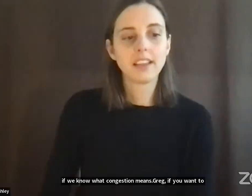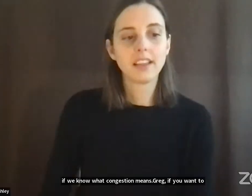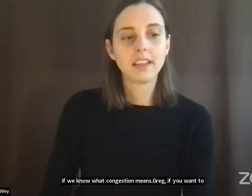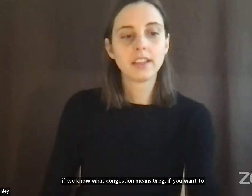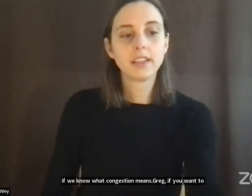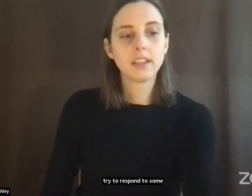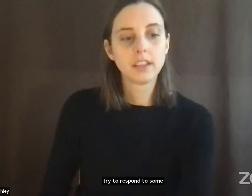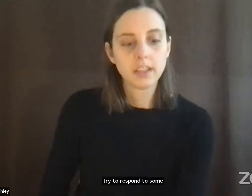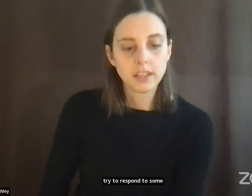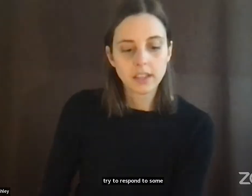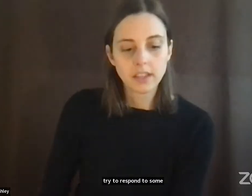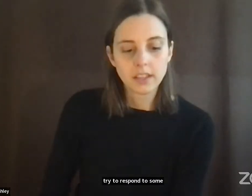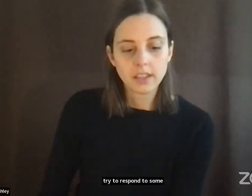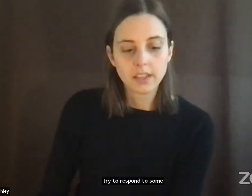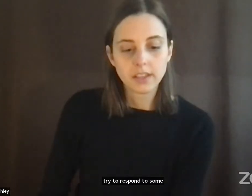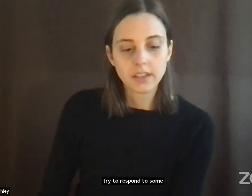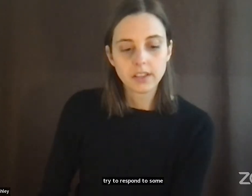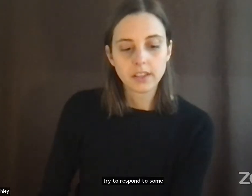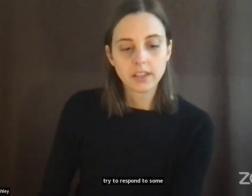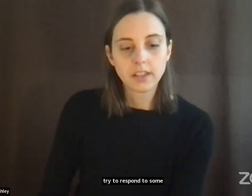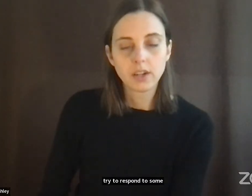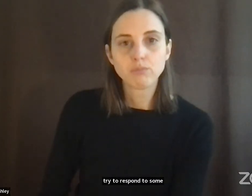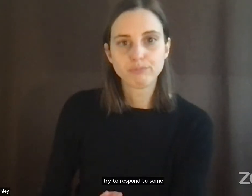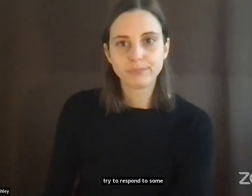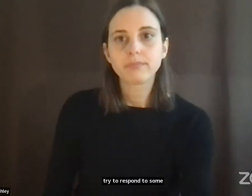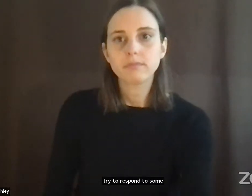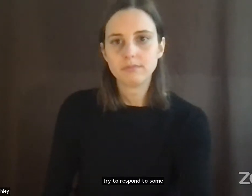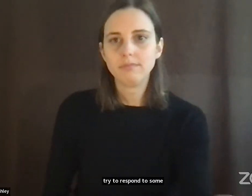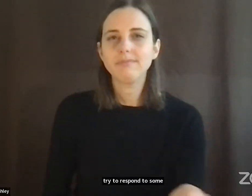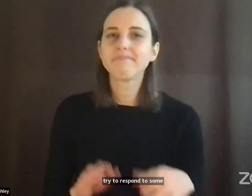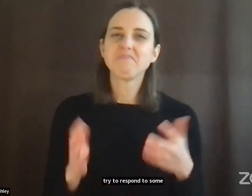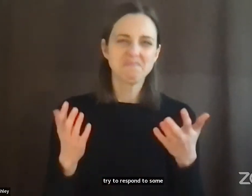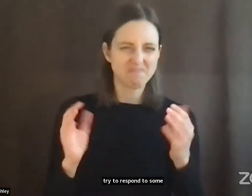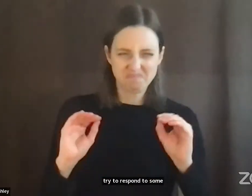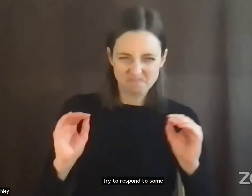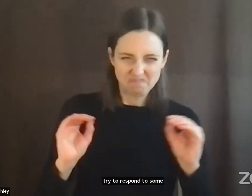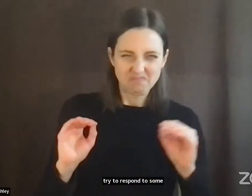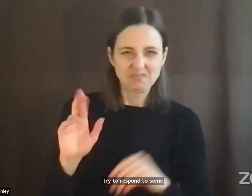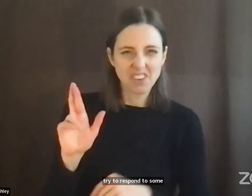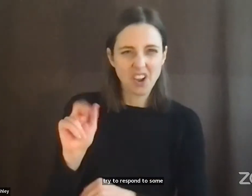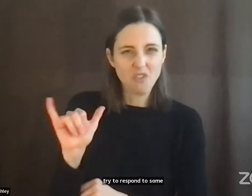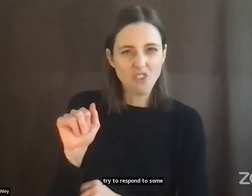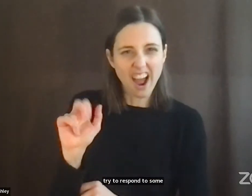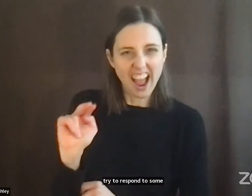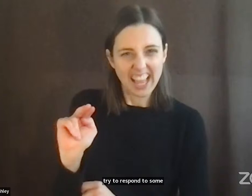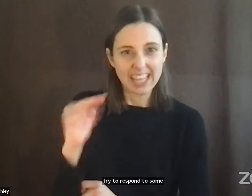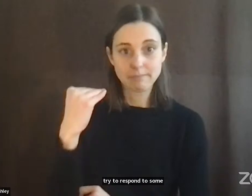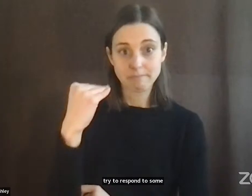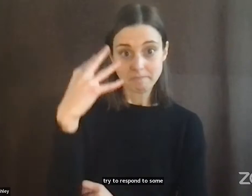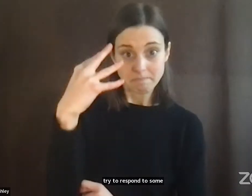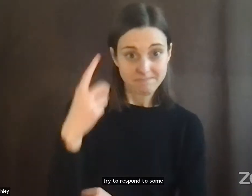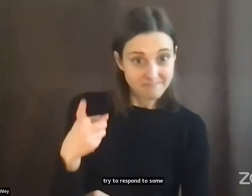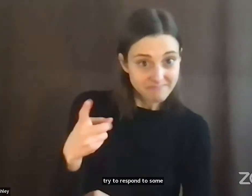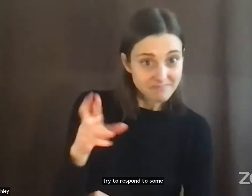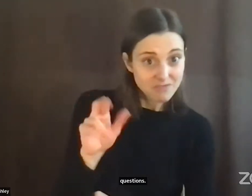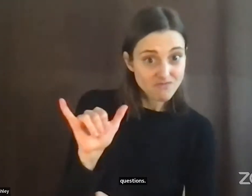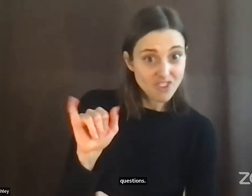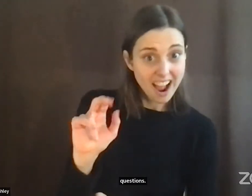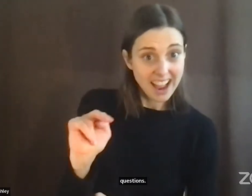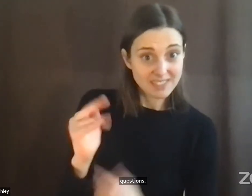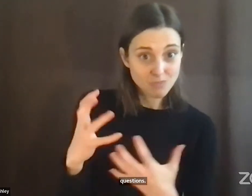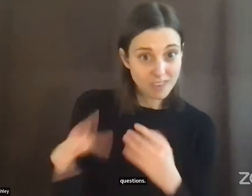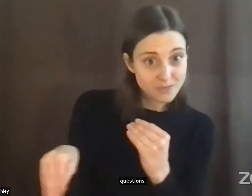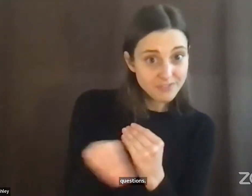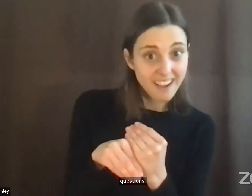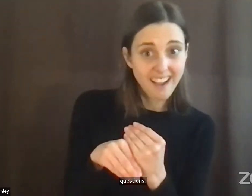If not, I did see my friend Ryan LaProuse turn on his video. I don't know, Ryan, if you are interested in trying